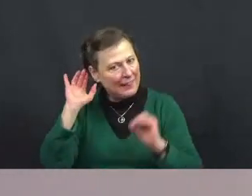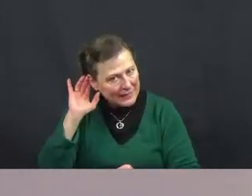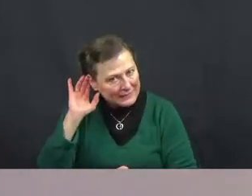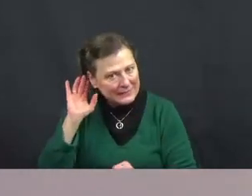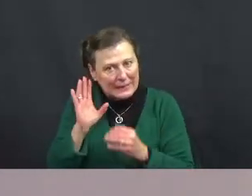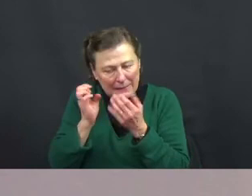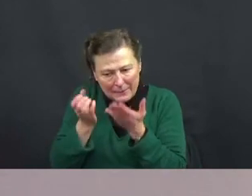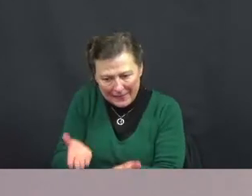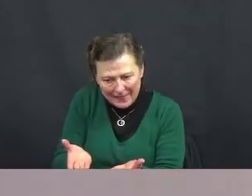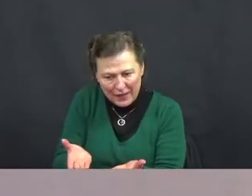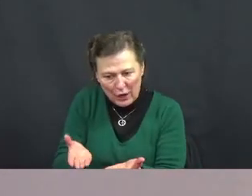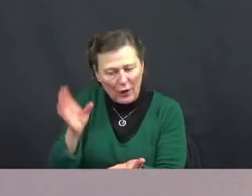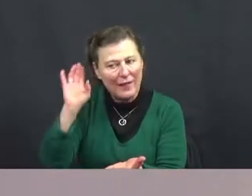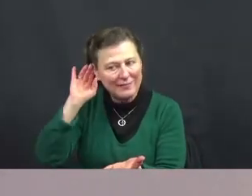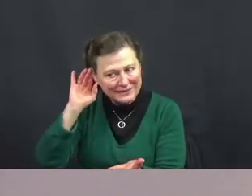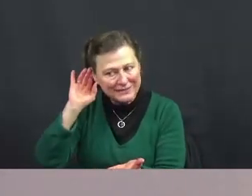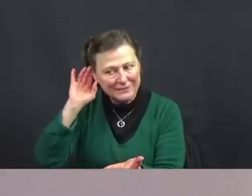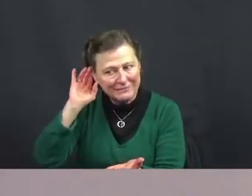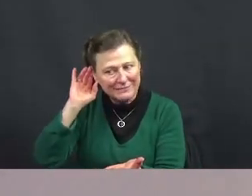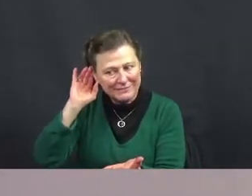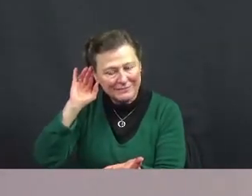there, and be there.